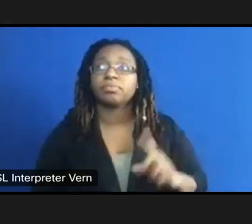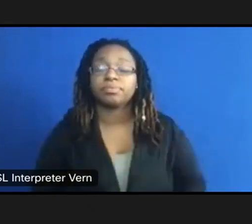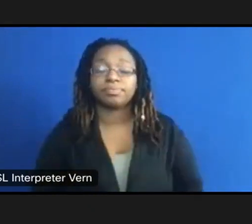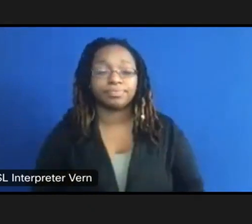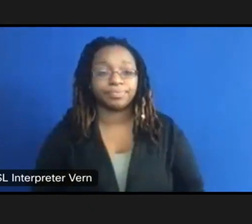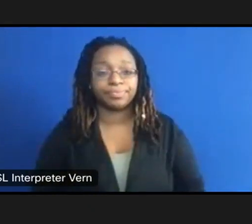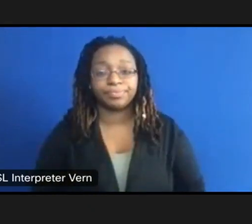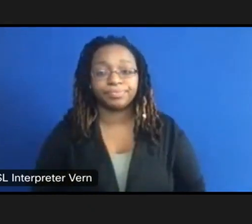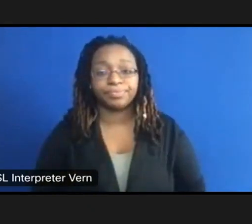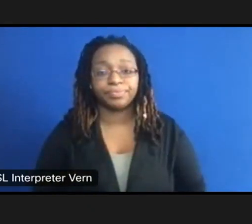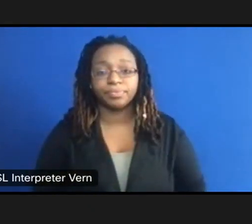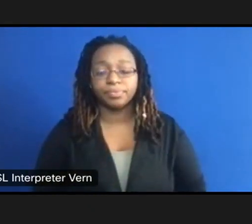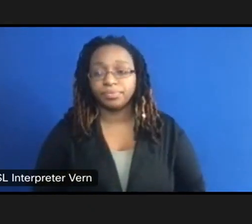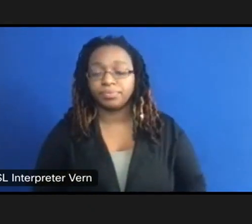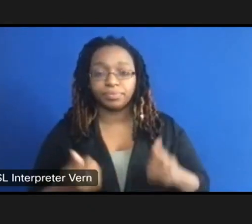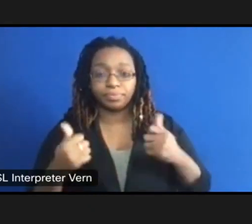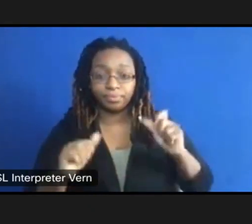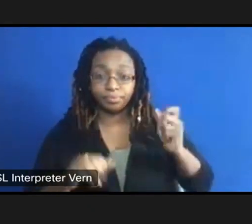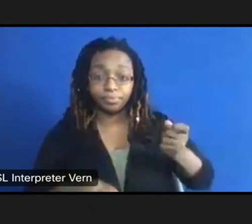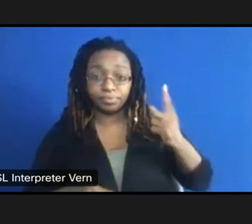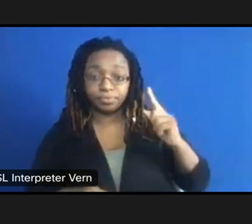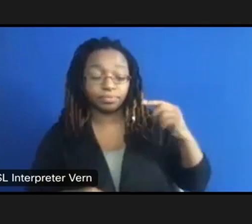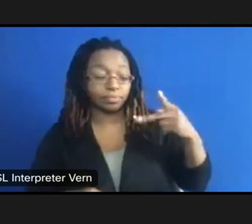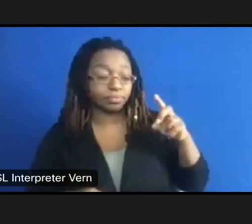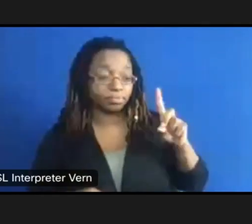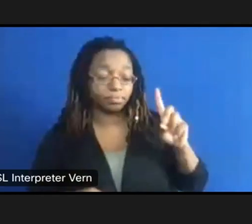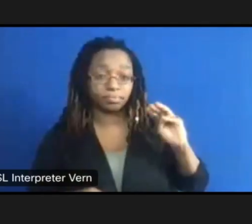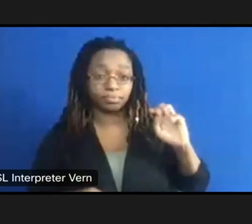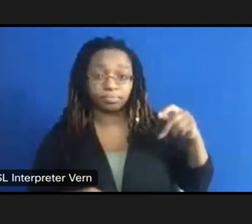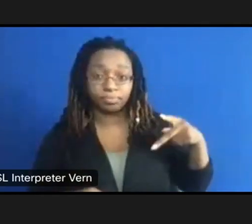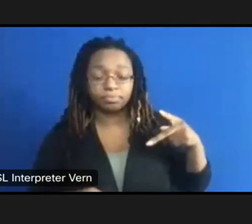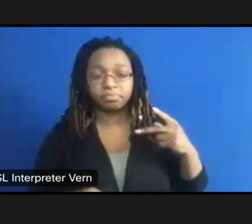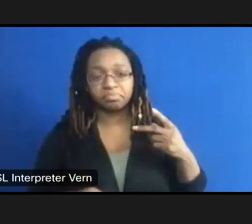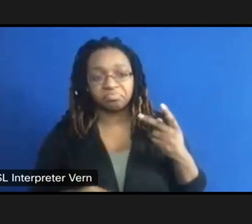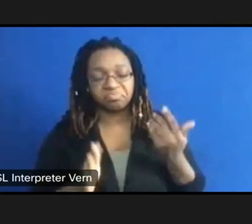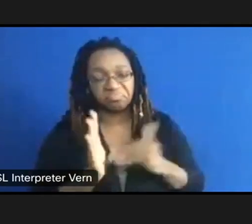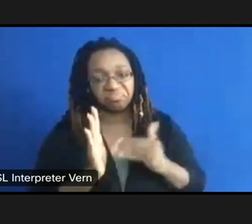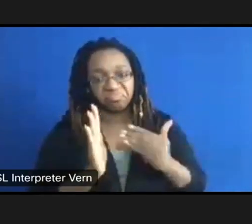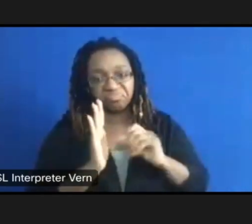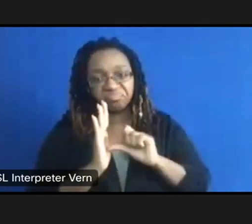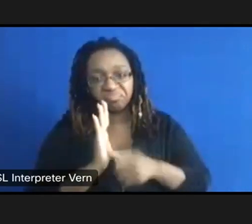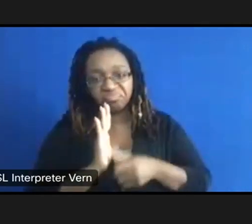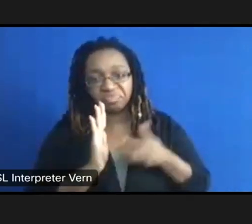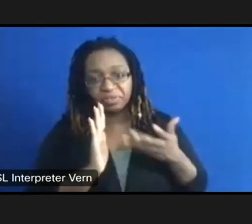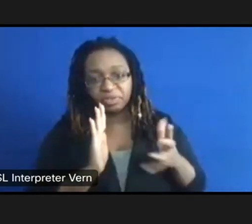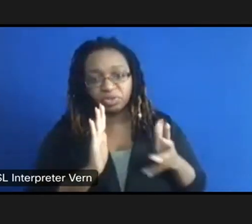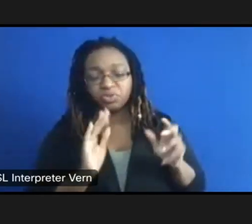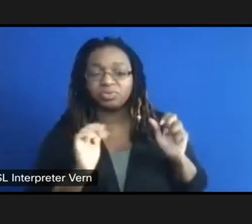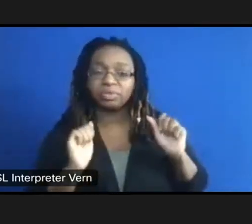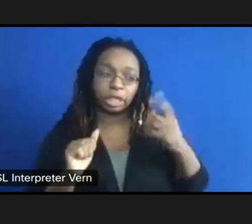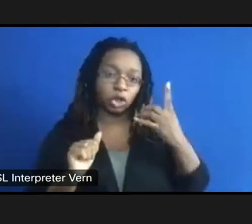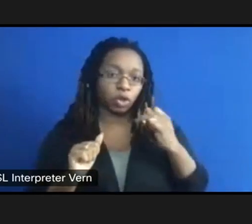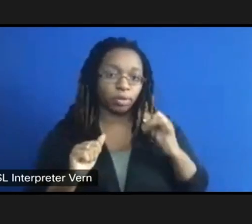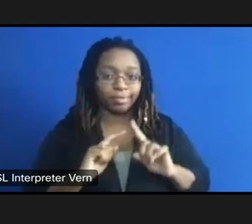Just really understanding that these pod maps can, as I've reiterated time and time again throughout the session, can look very